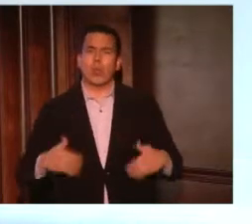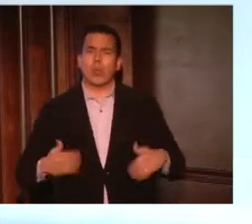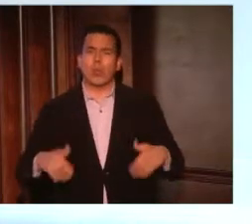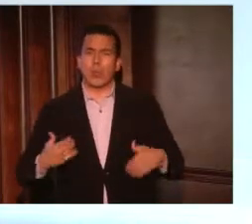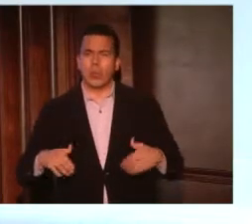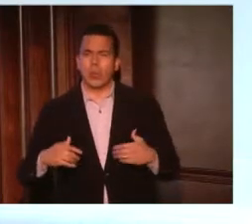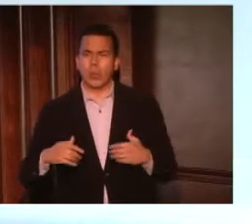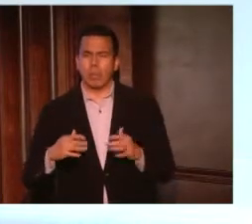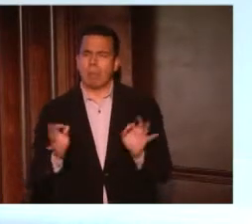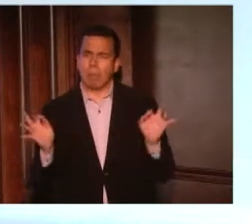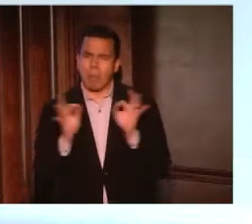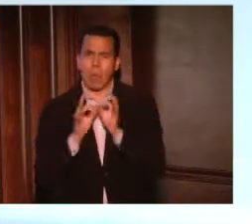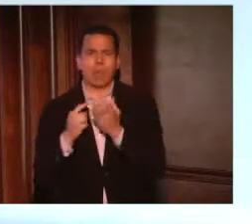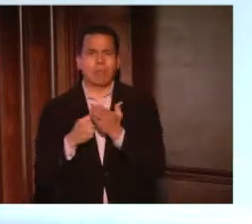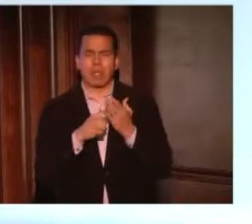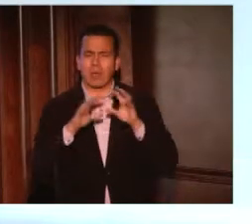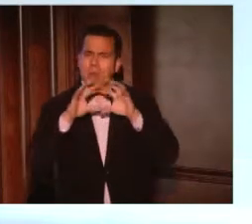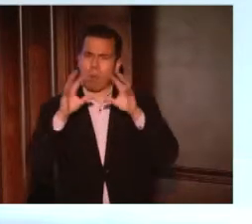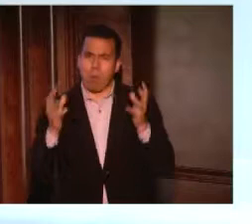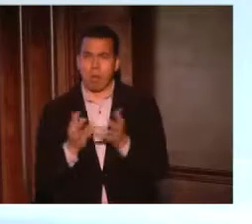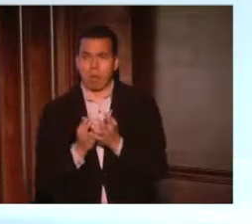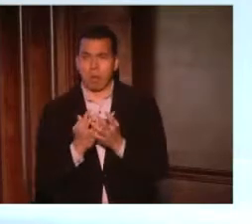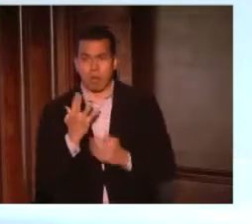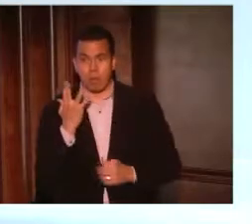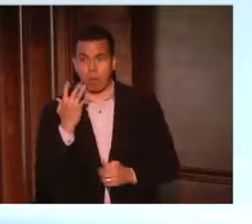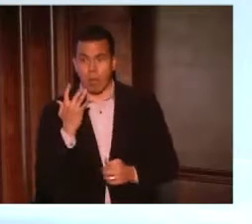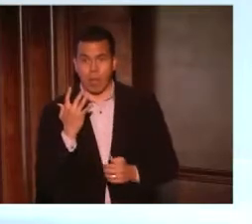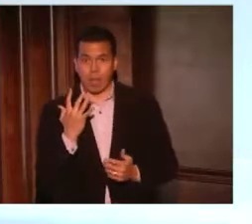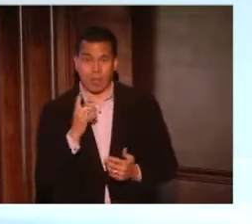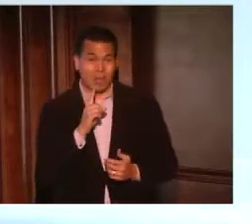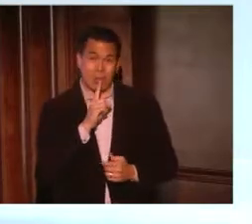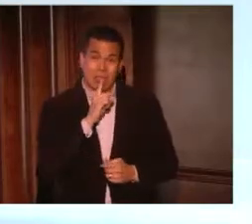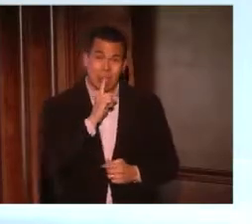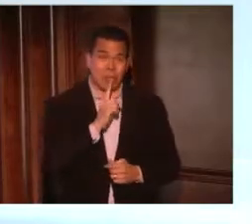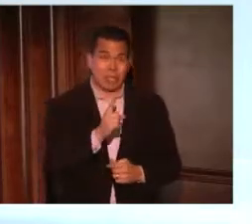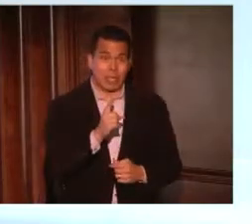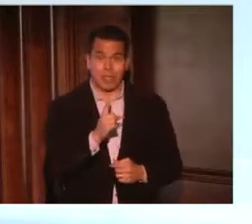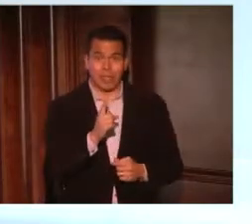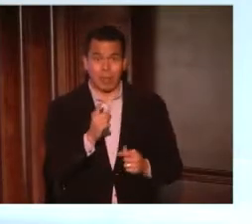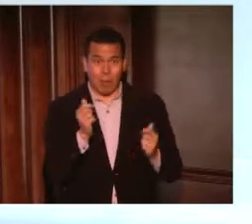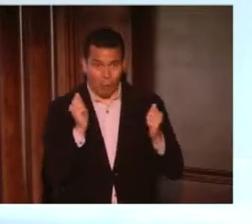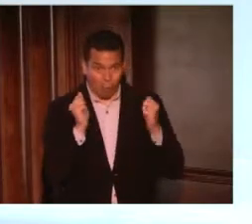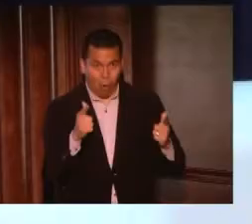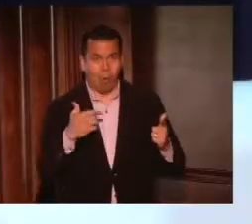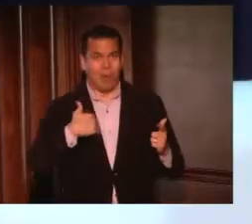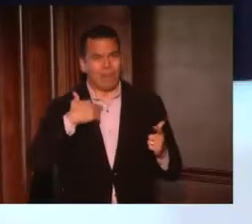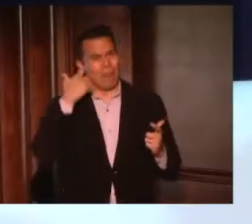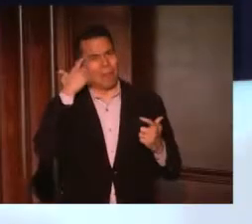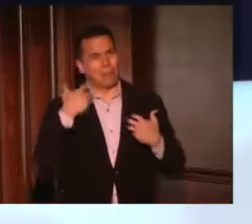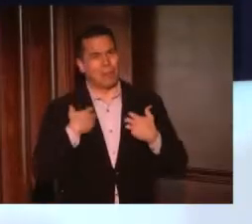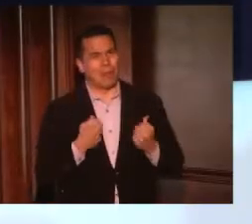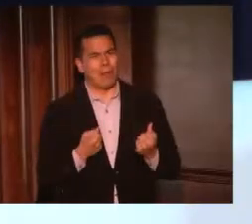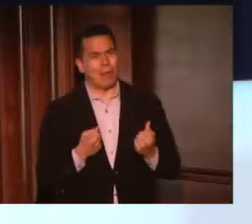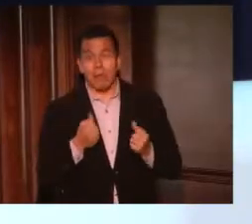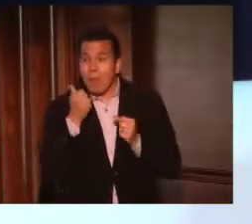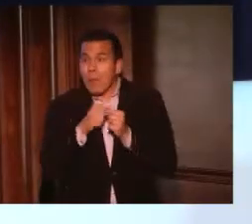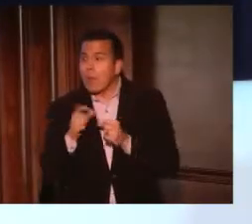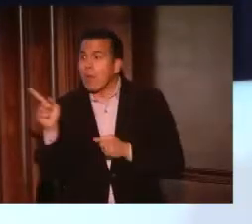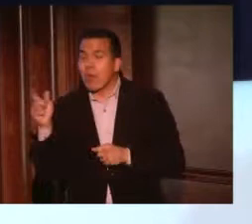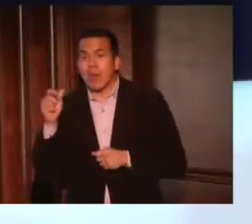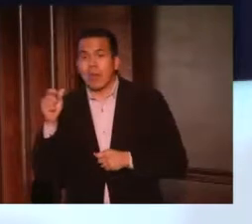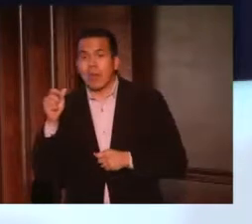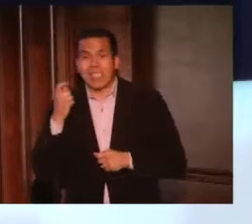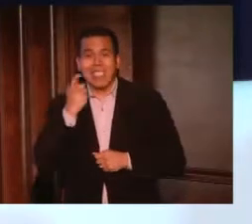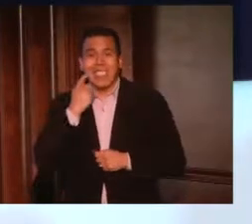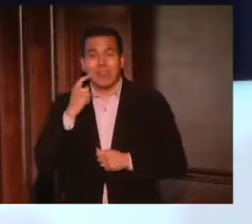important because, very simply, we all have mental health. The First Lady asked you if you would raise your hand if there was